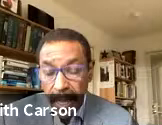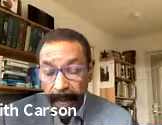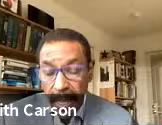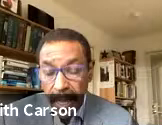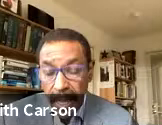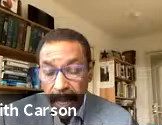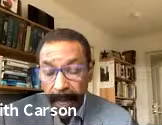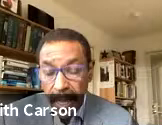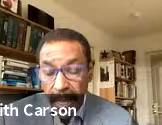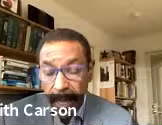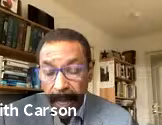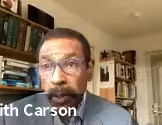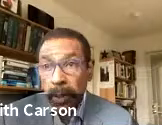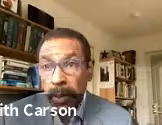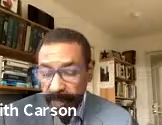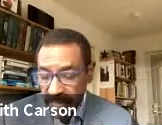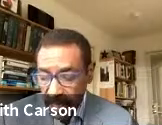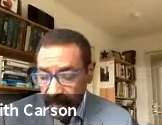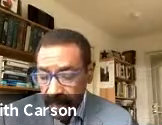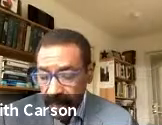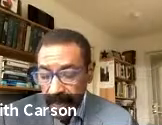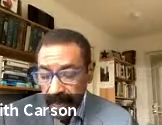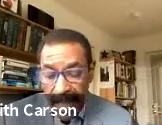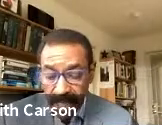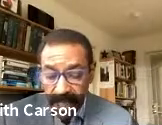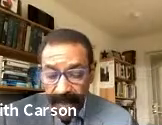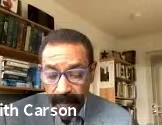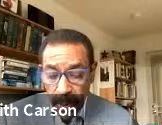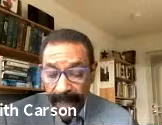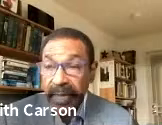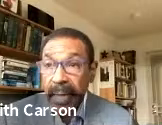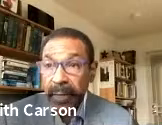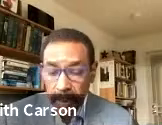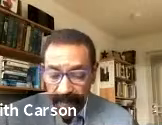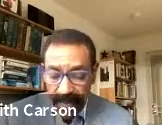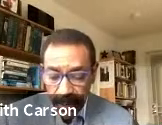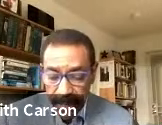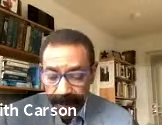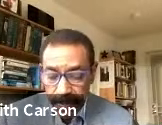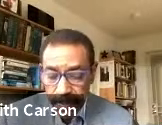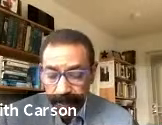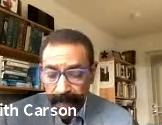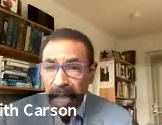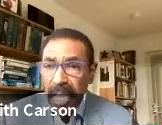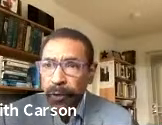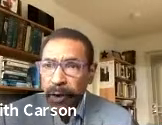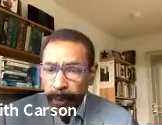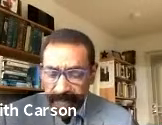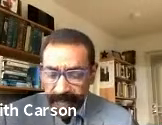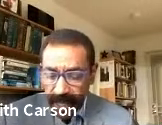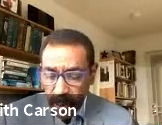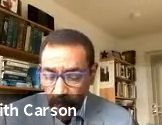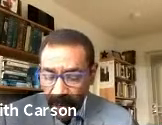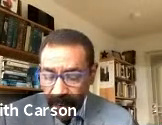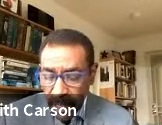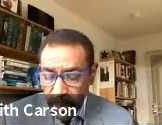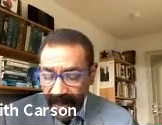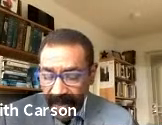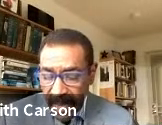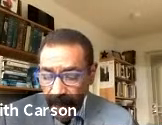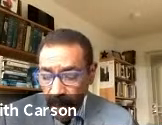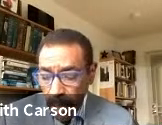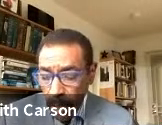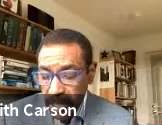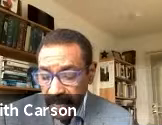a roadmap on how we build resilient and sustainable economic recovery. If you're interested in the work of the East